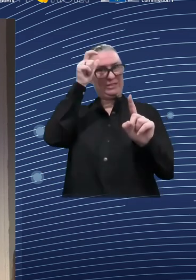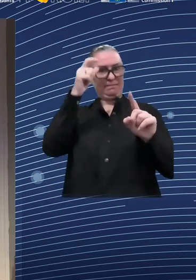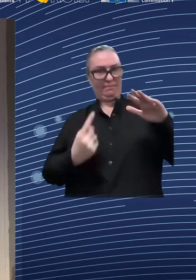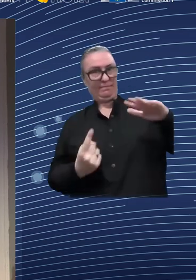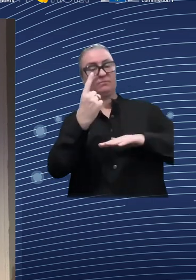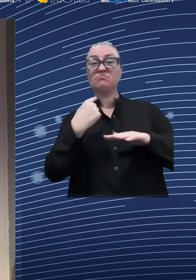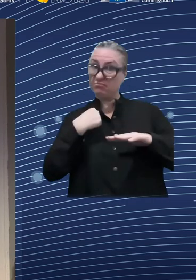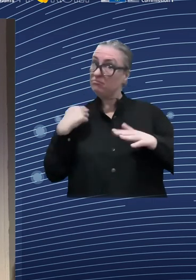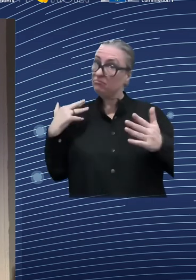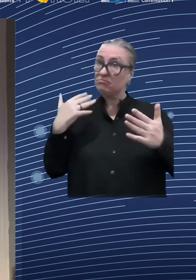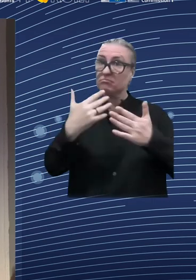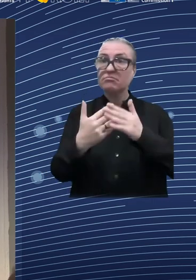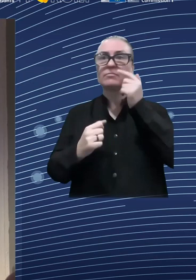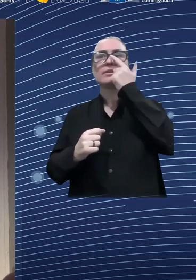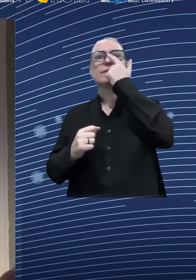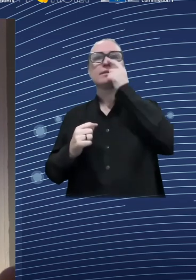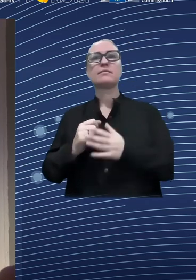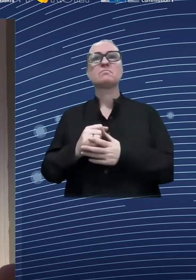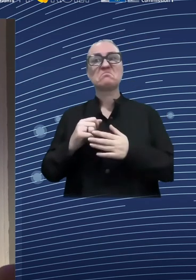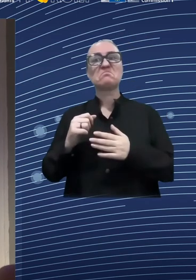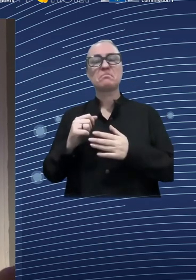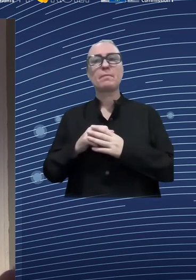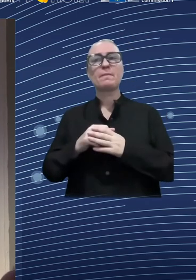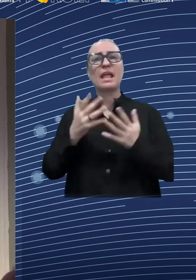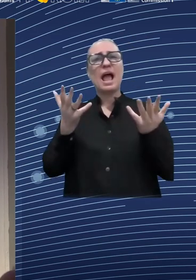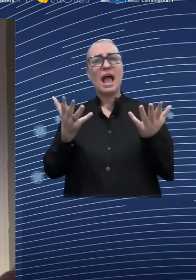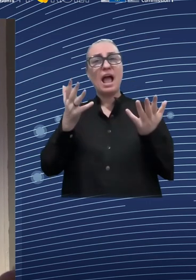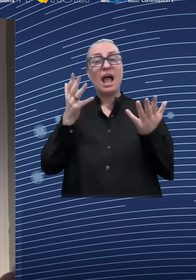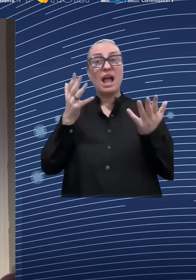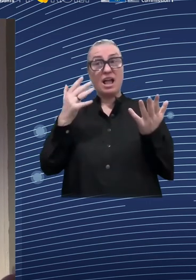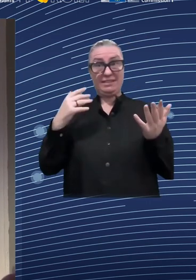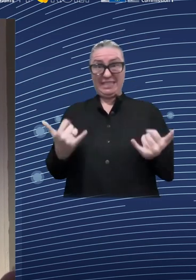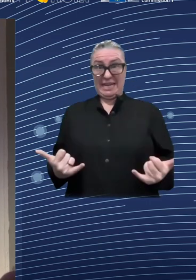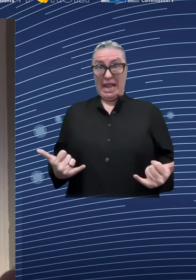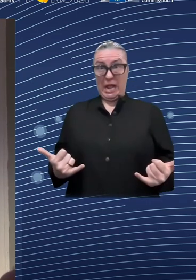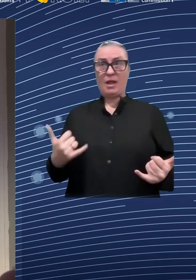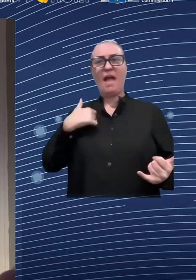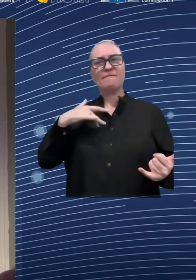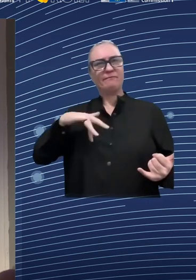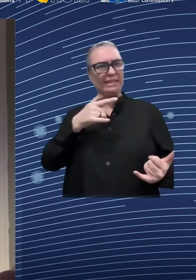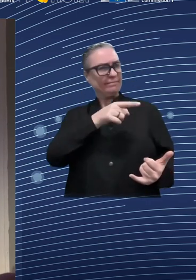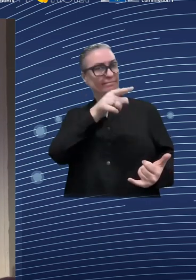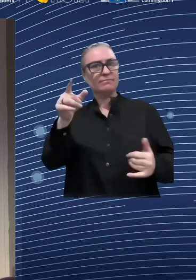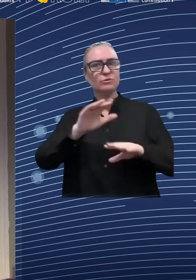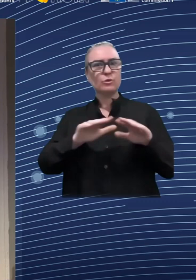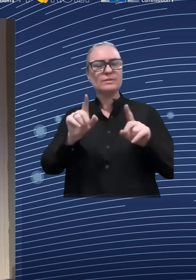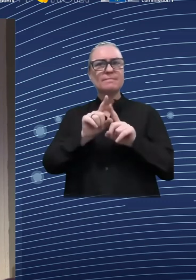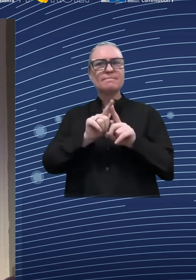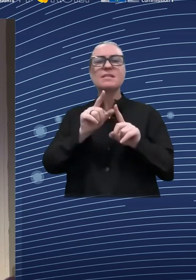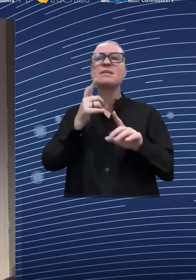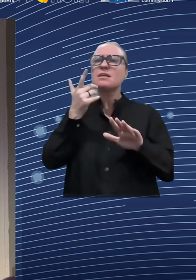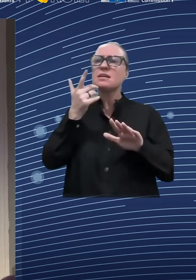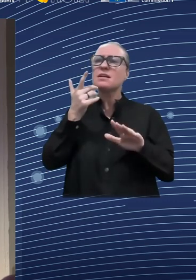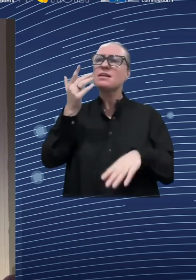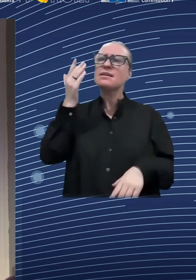systems and ecosystems. But people tend to continue thinking in terms of offer and demand, so that